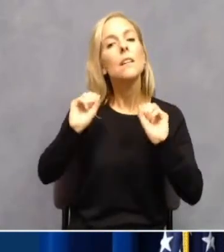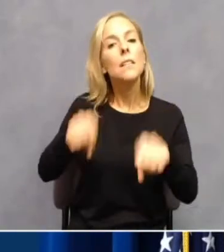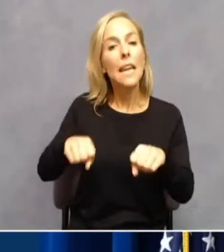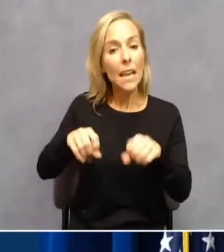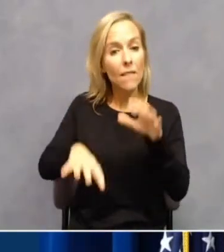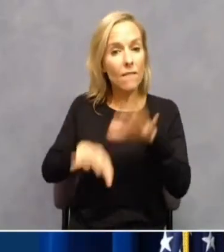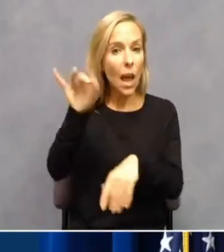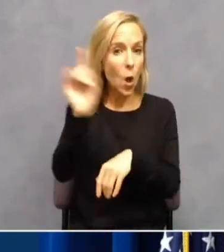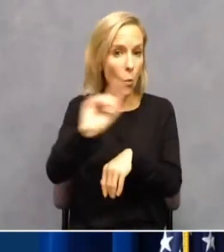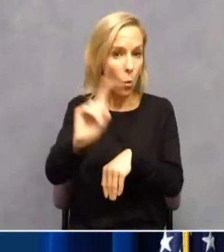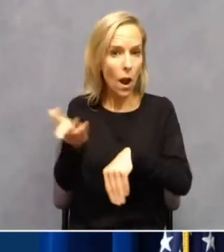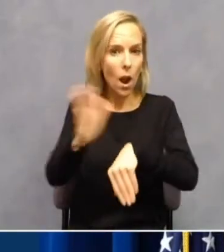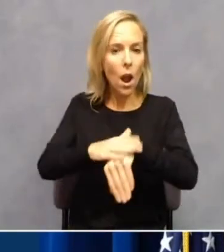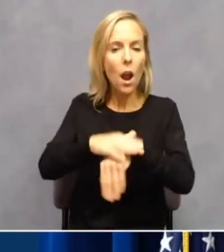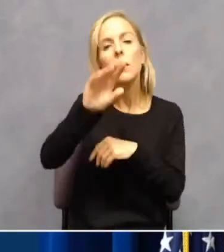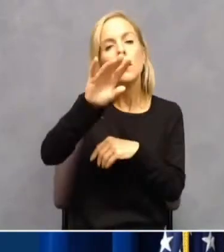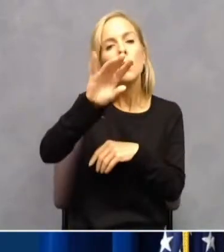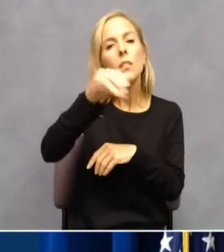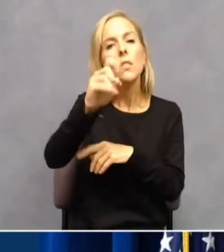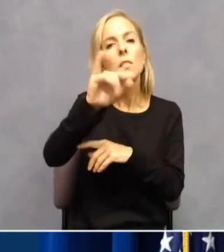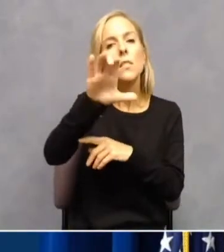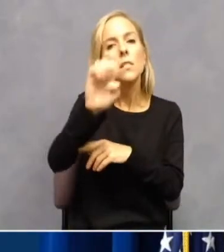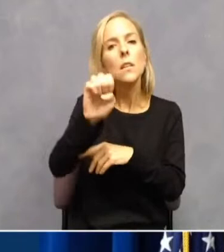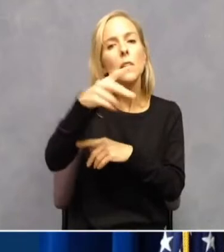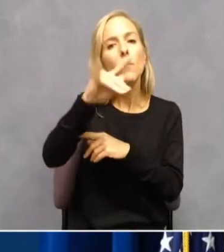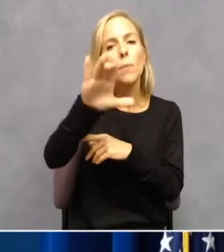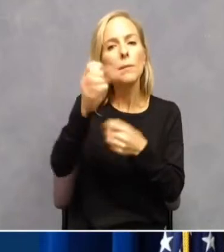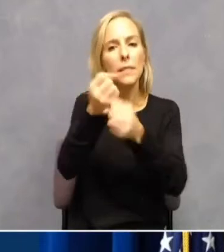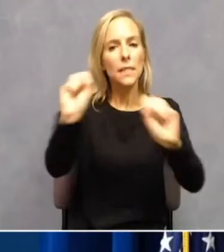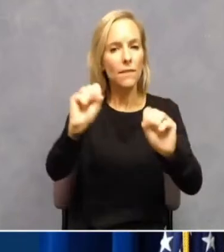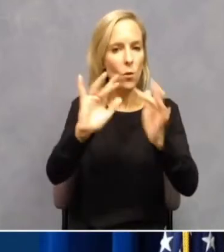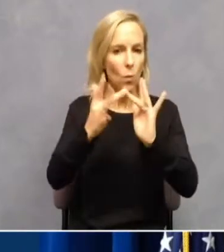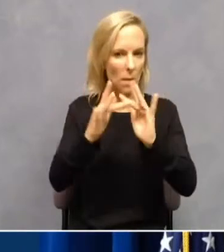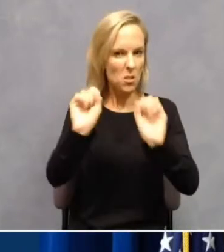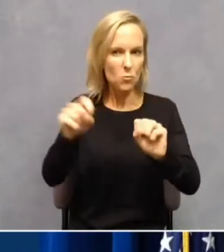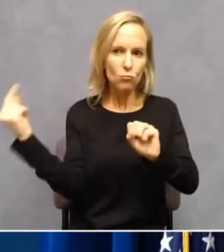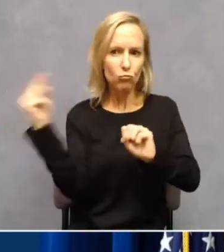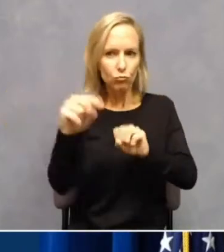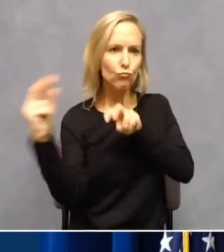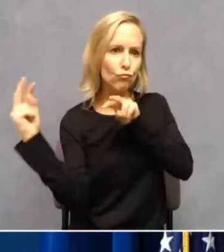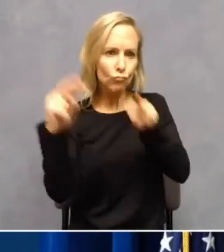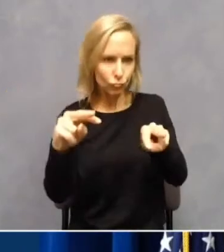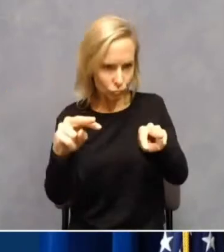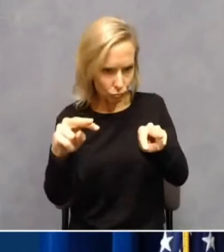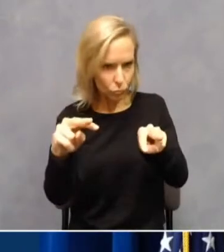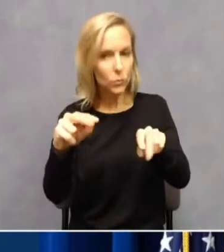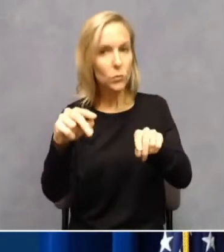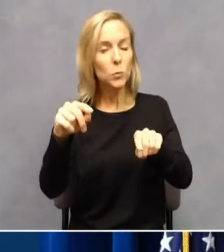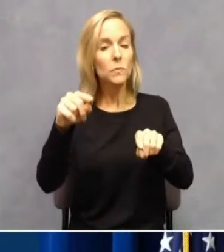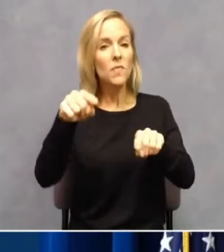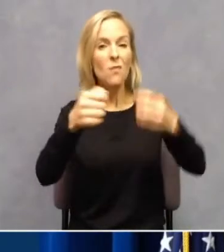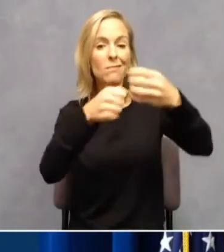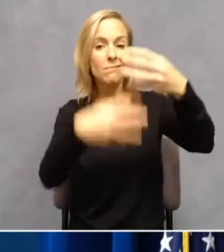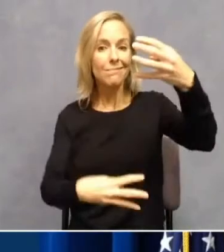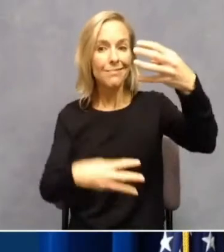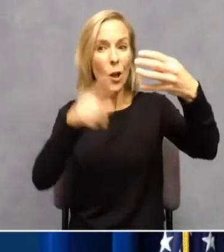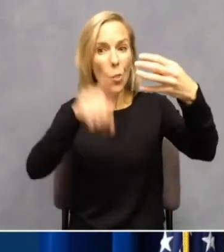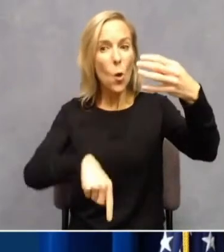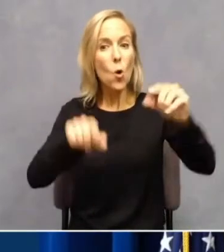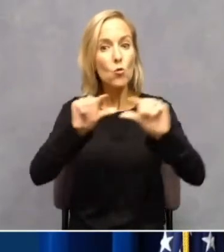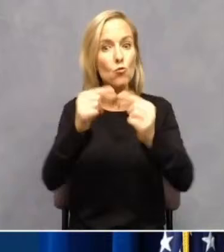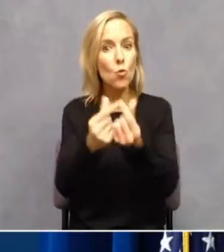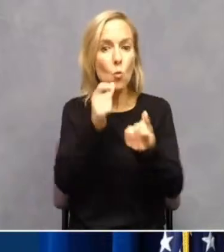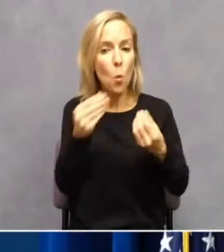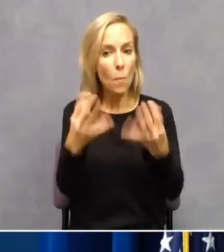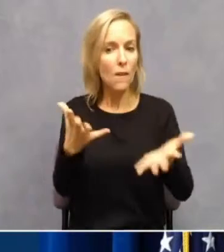and Public Safety Cabinet's website, and check it out. These groups are in your community. They're providing